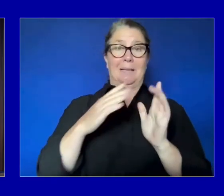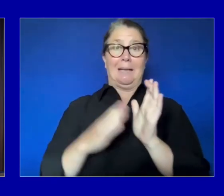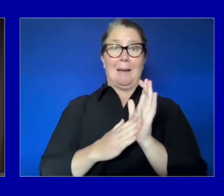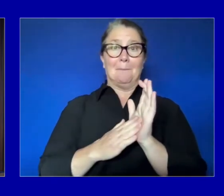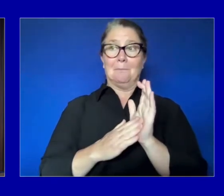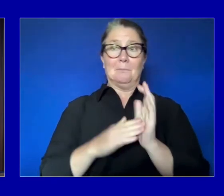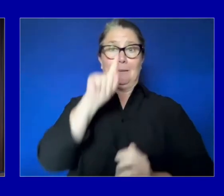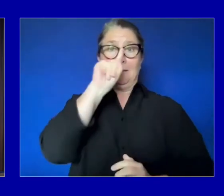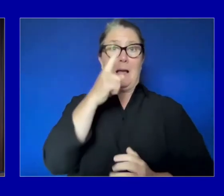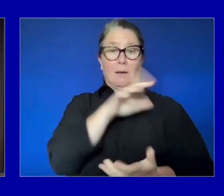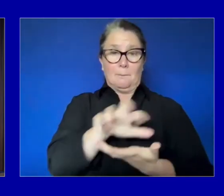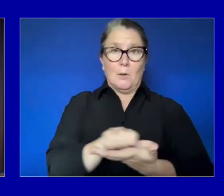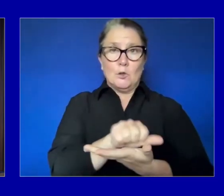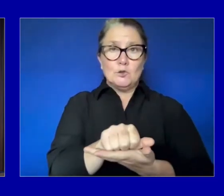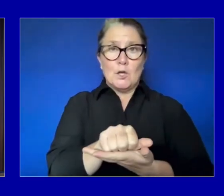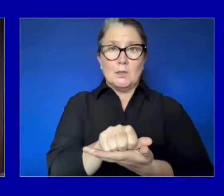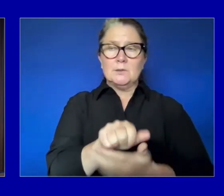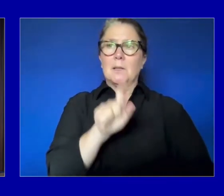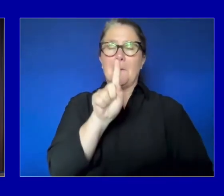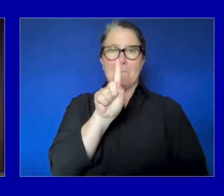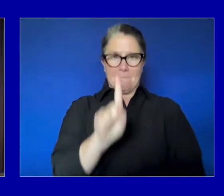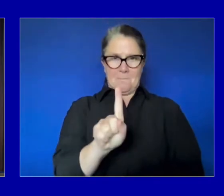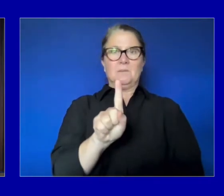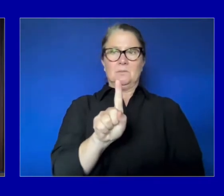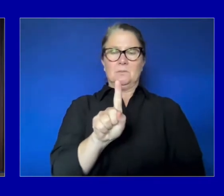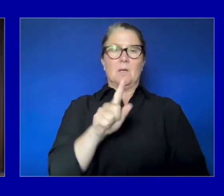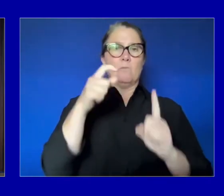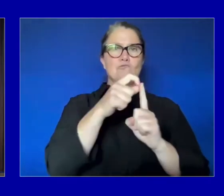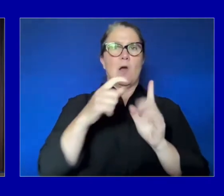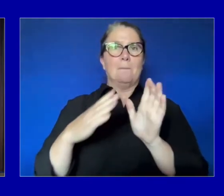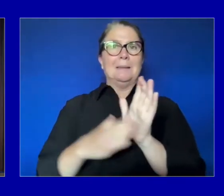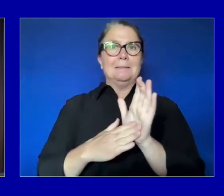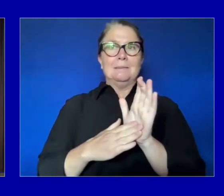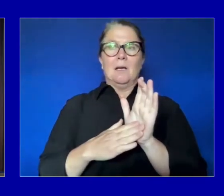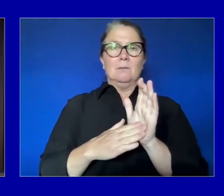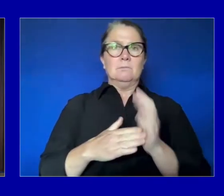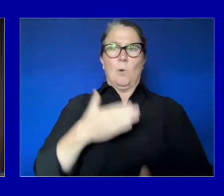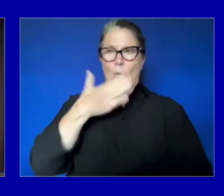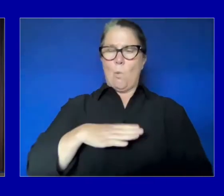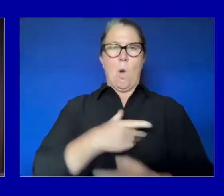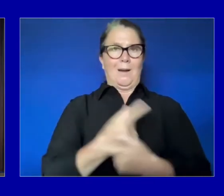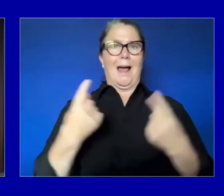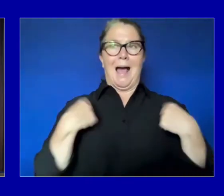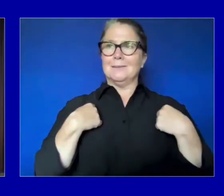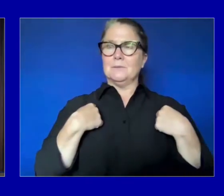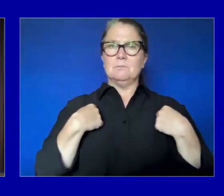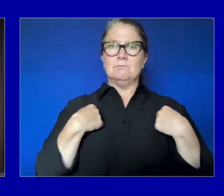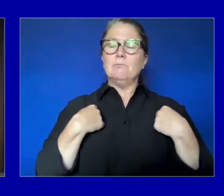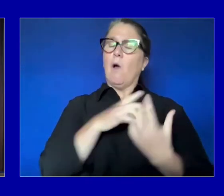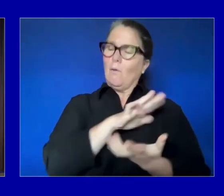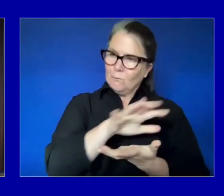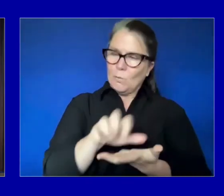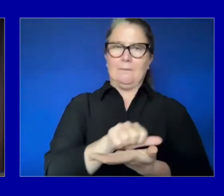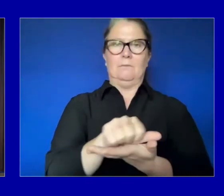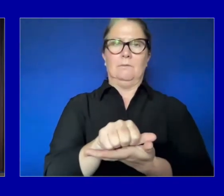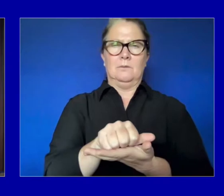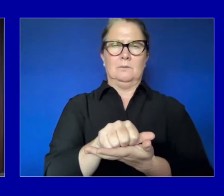Um, you know, that's not an apology. That's not acknowledging what has happened, uh, to us. Um, so,